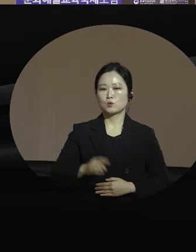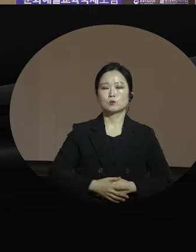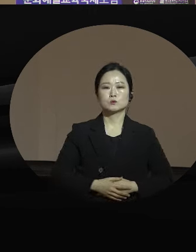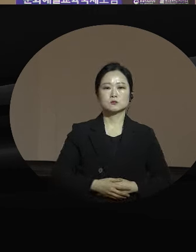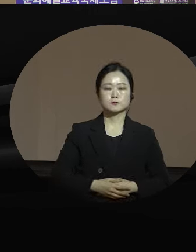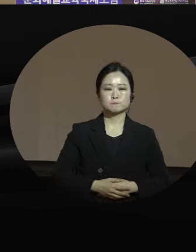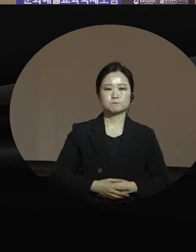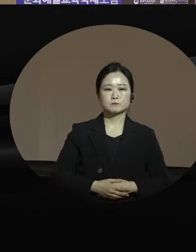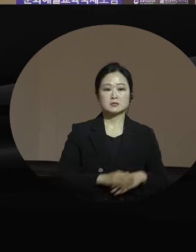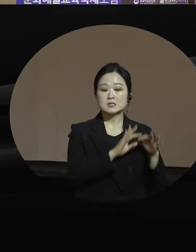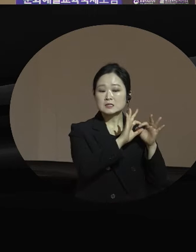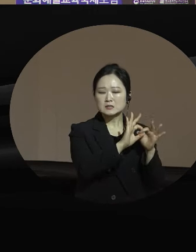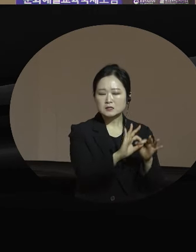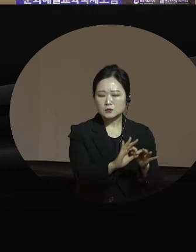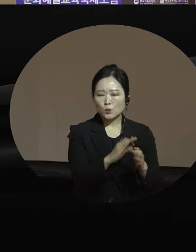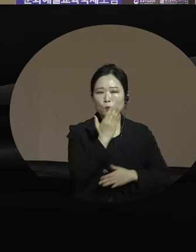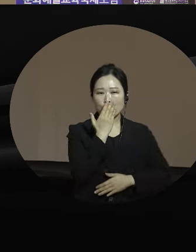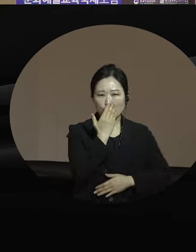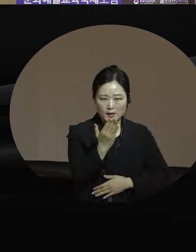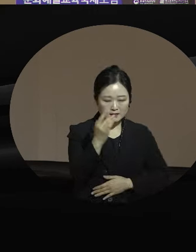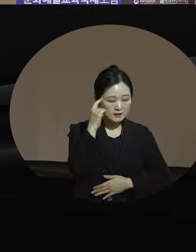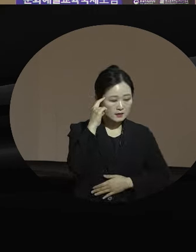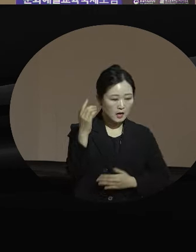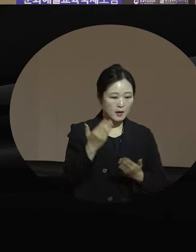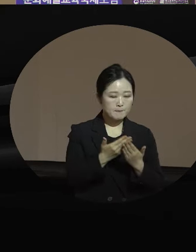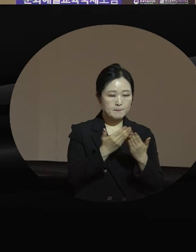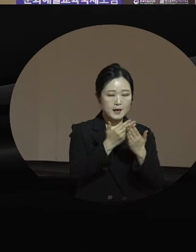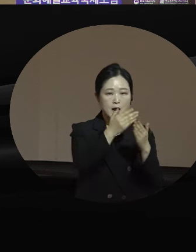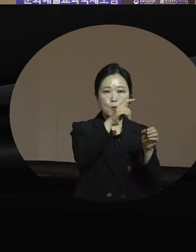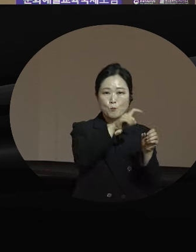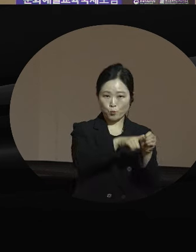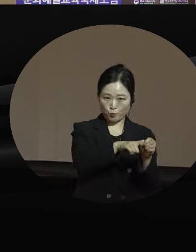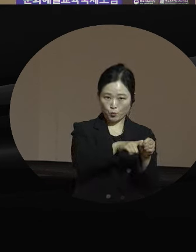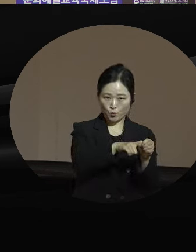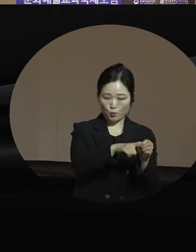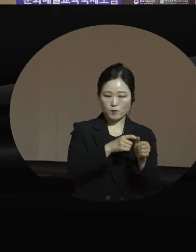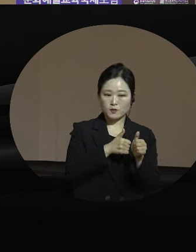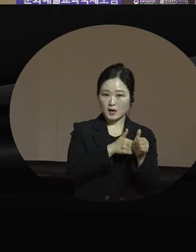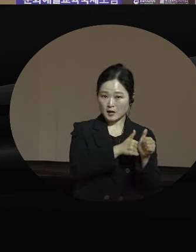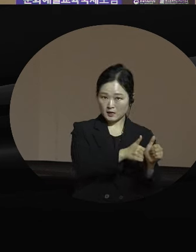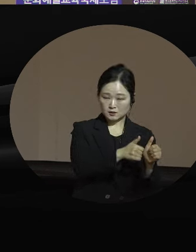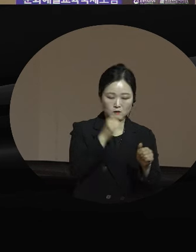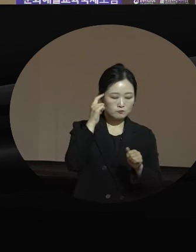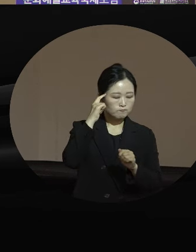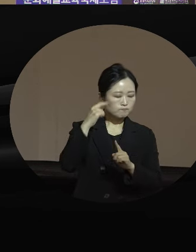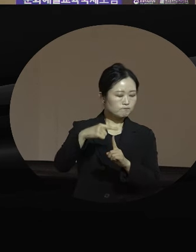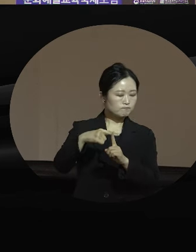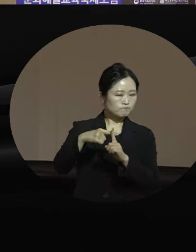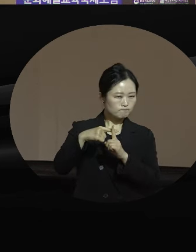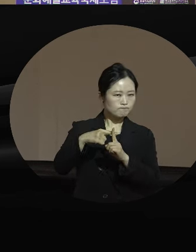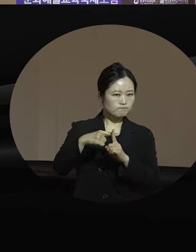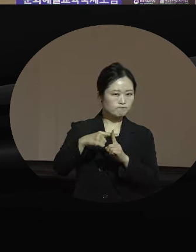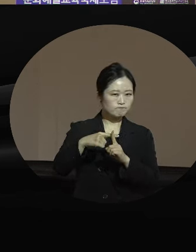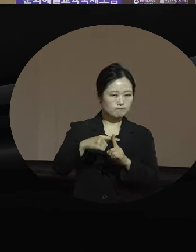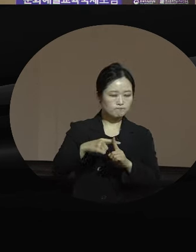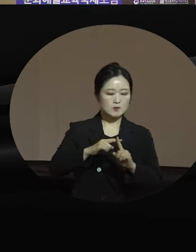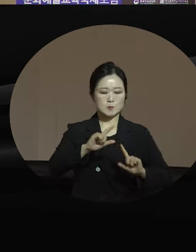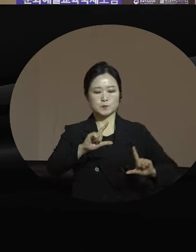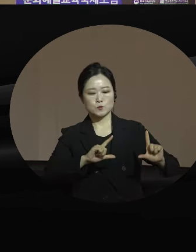citizen based on the sustainable development goals and objectives. This is an activity